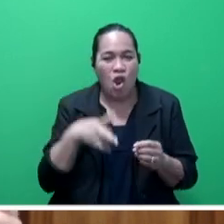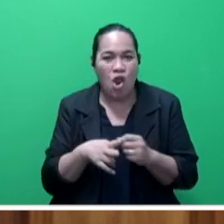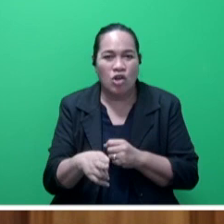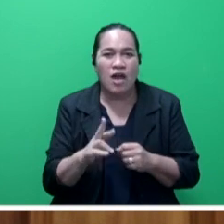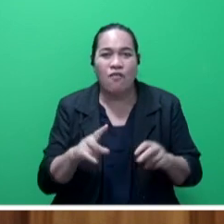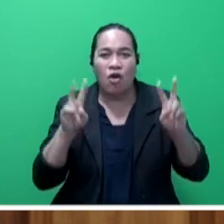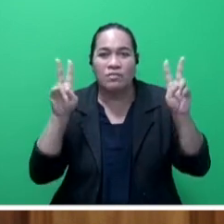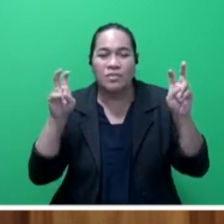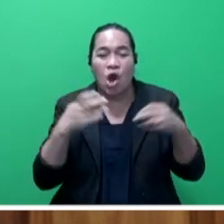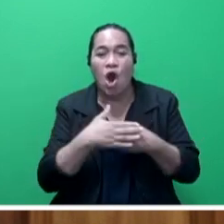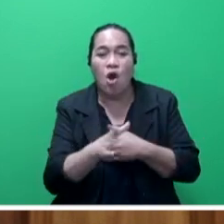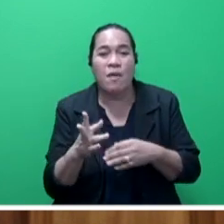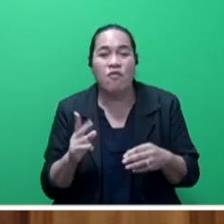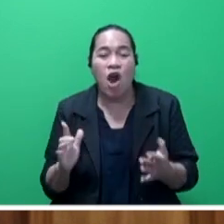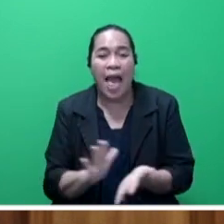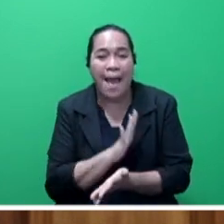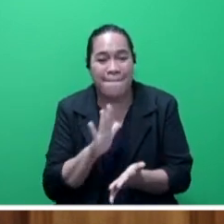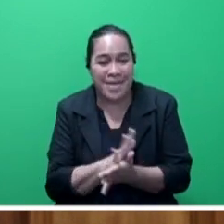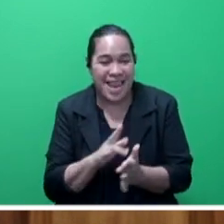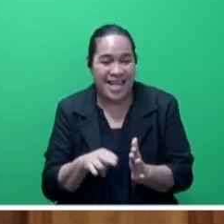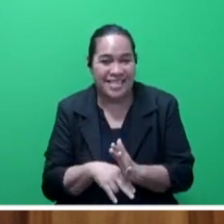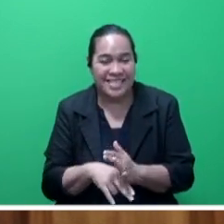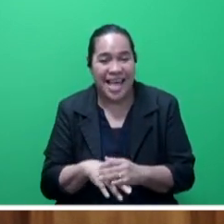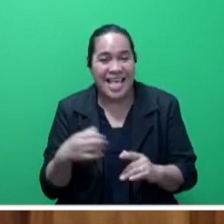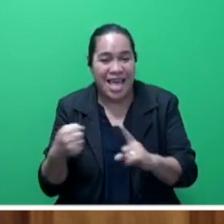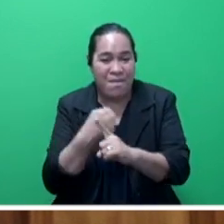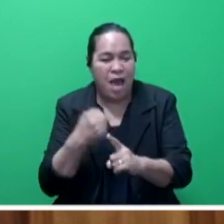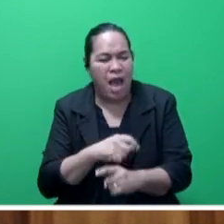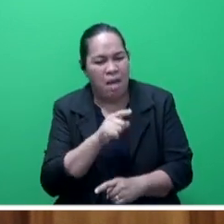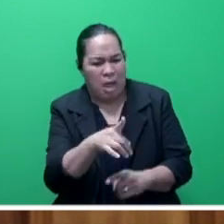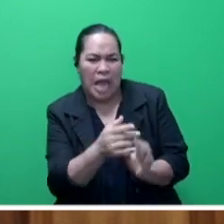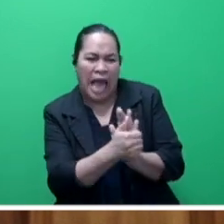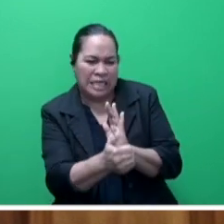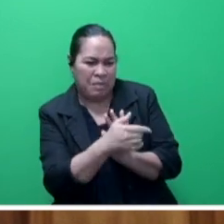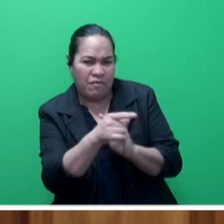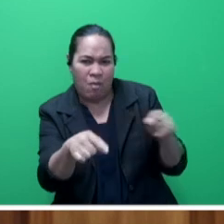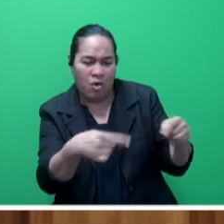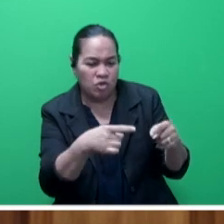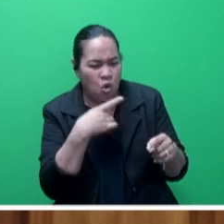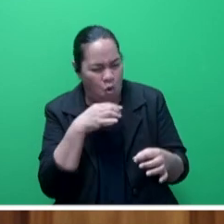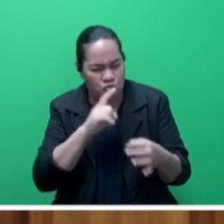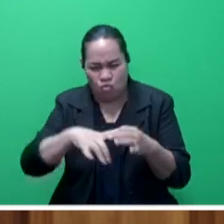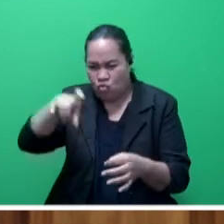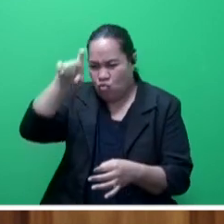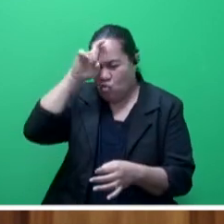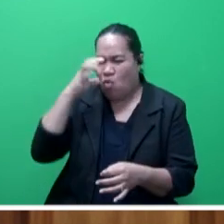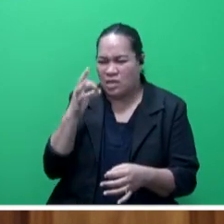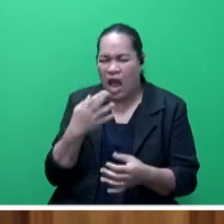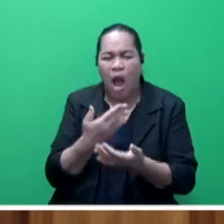campaign. But our so-called tourism expert on the other side of the house questioned Tourism Fiji's